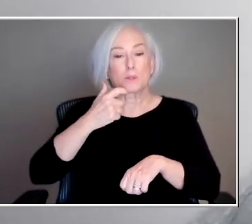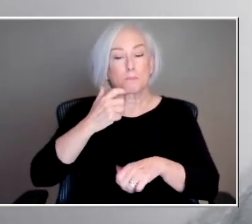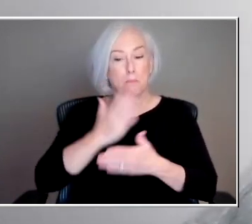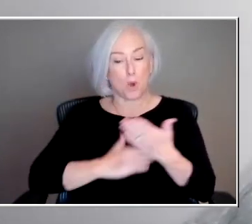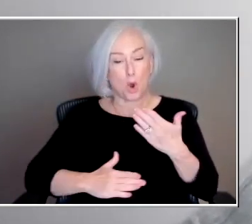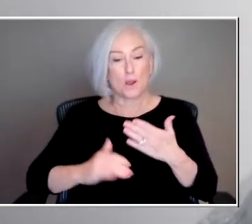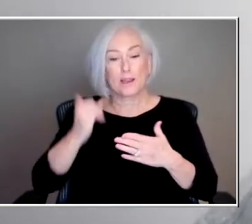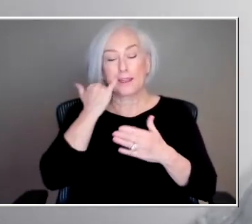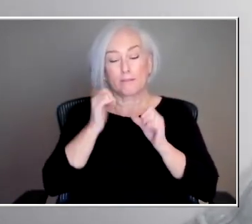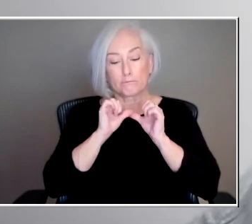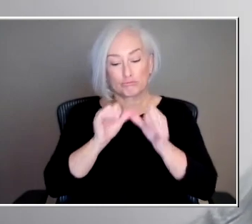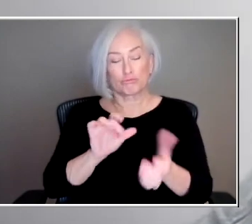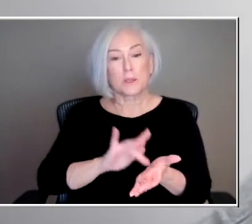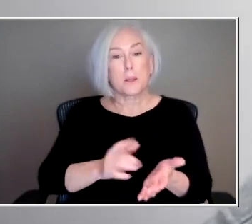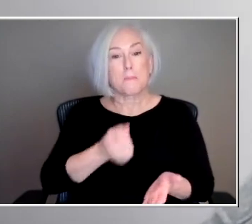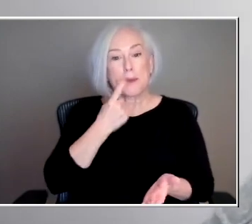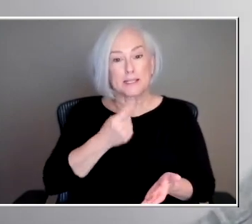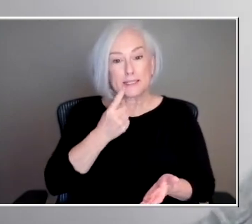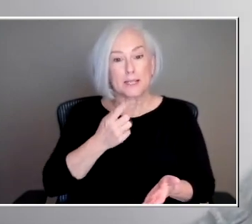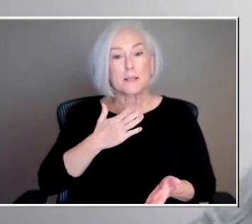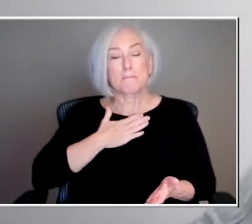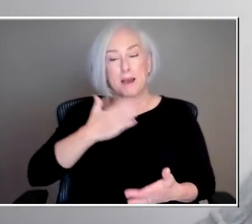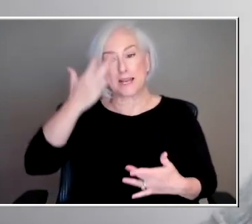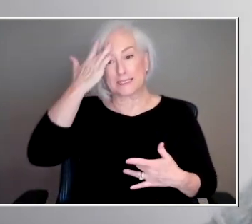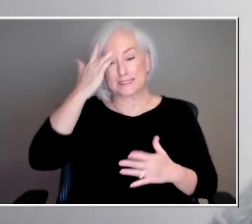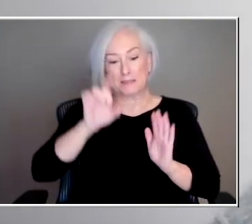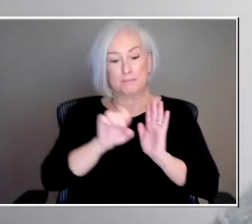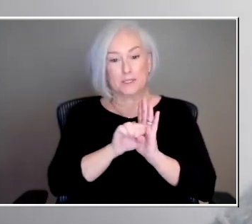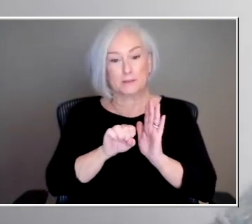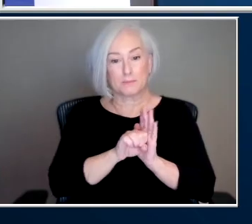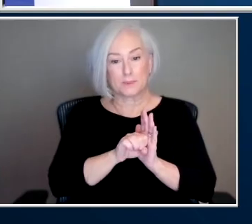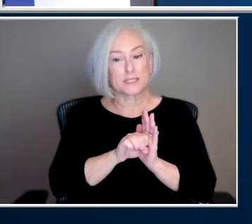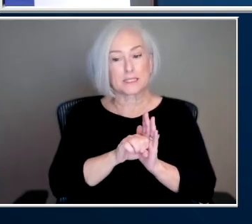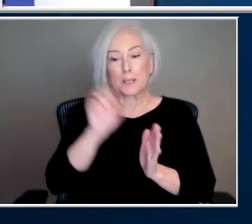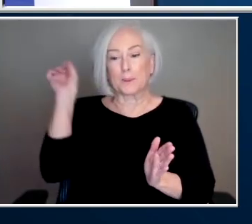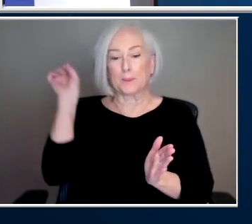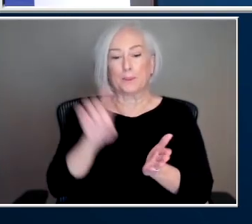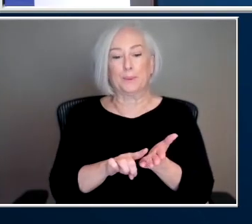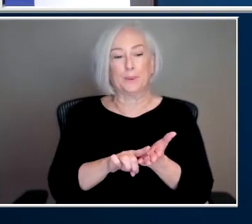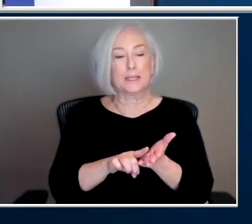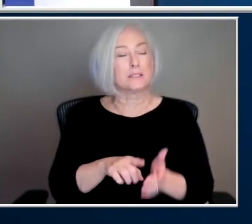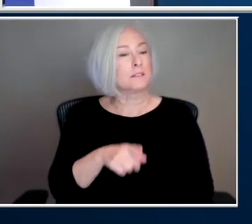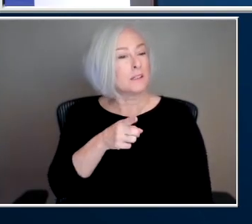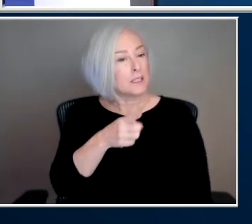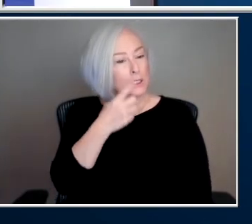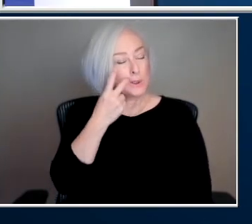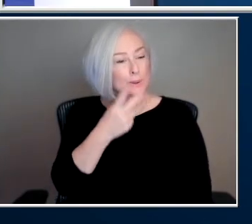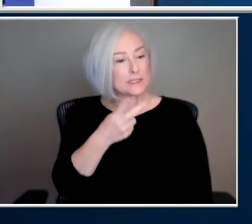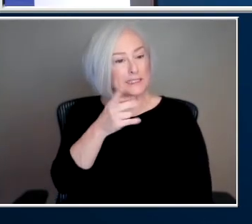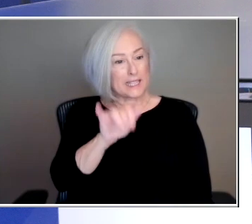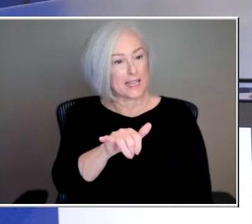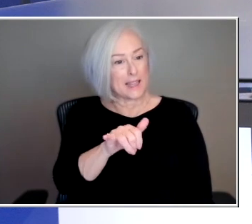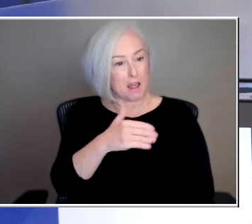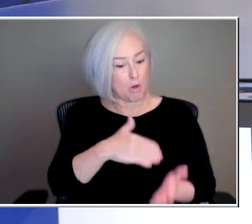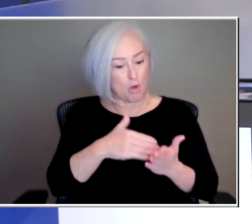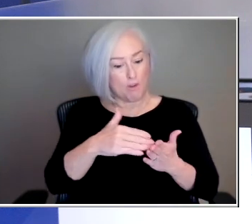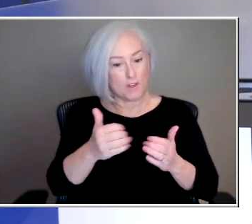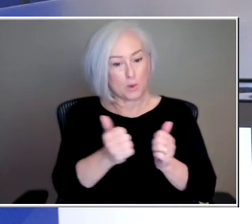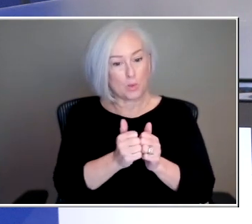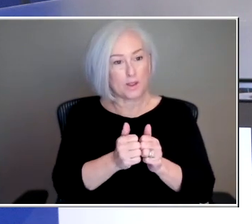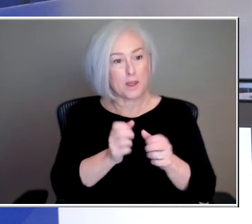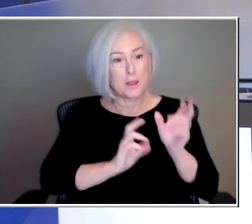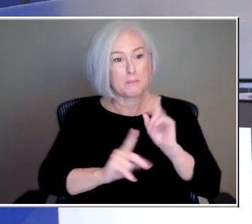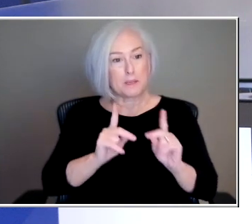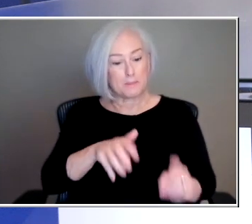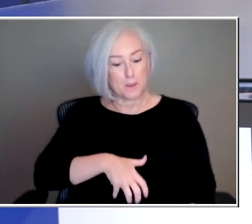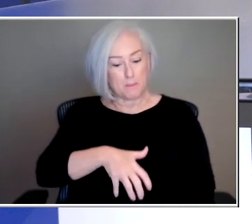have continued to stay at bay. Dr. Comfort, do you see that in people who get pregnant, that it reverses their